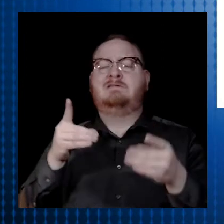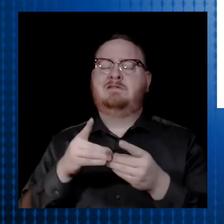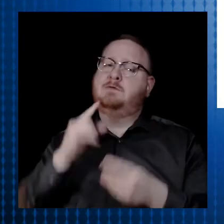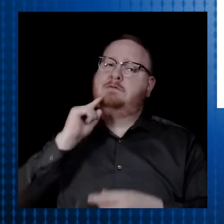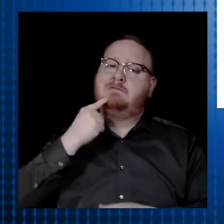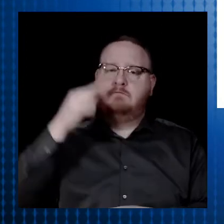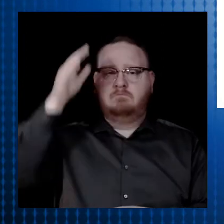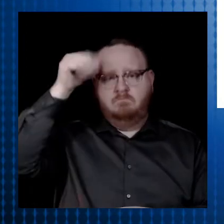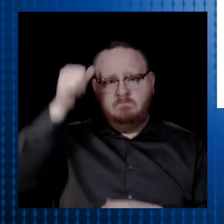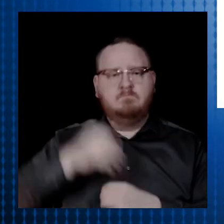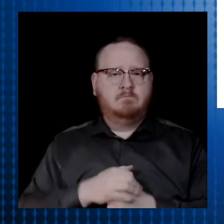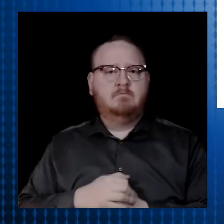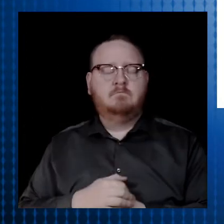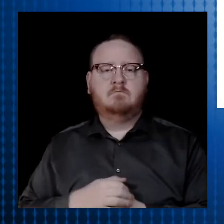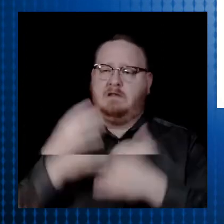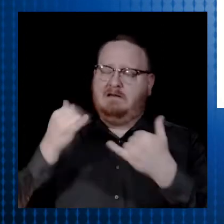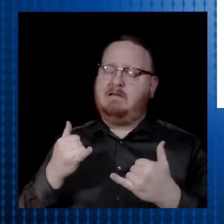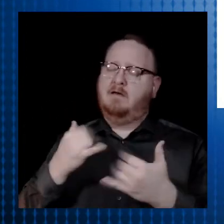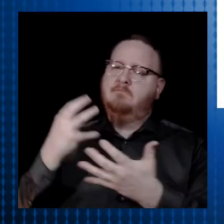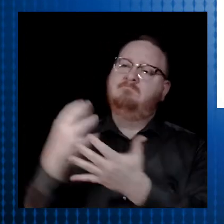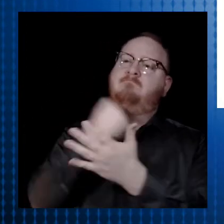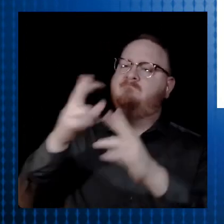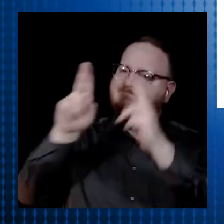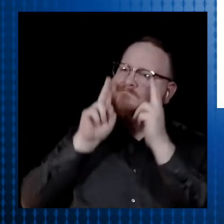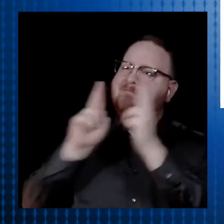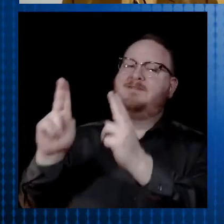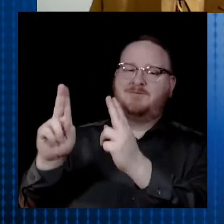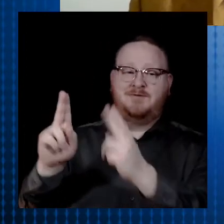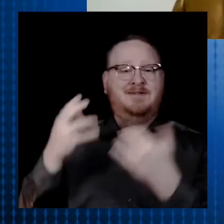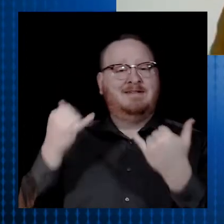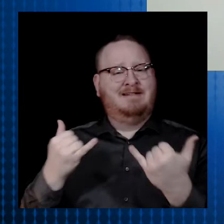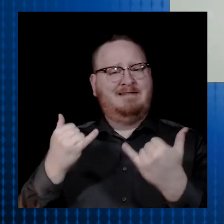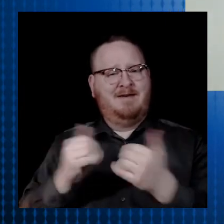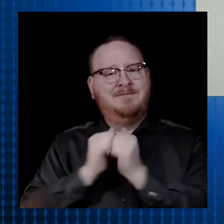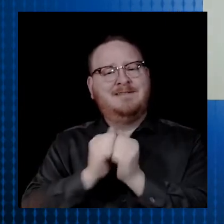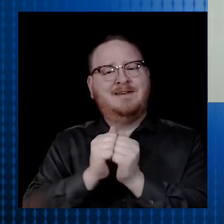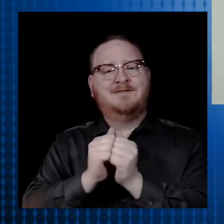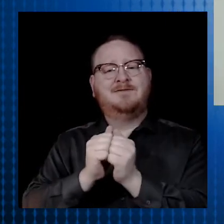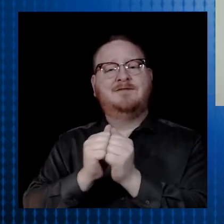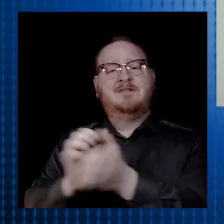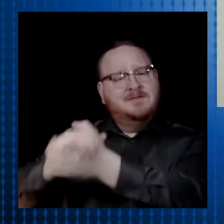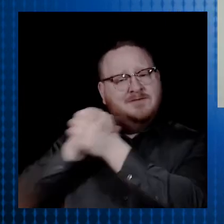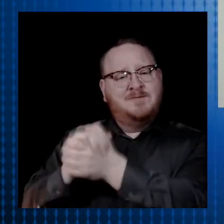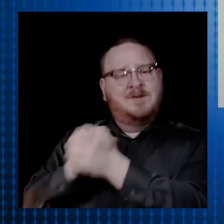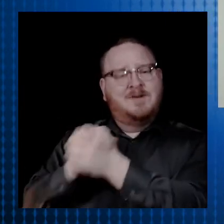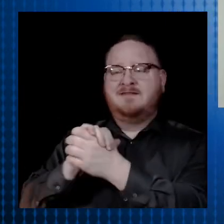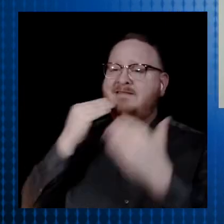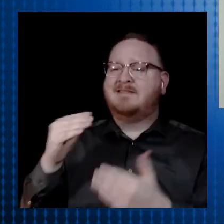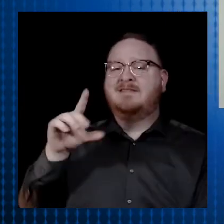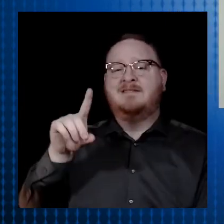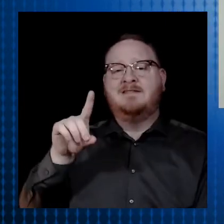to be honored in front of her peers. Please join me in congratulating and thanking Deborah